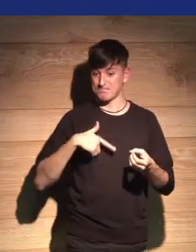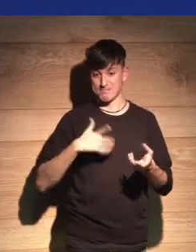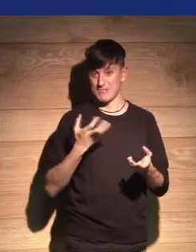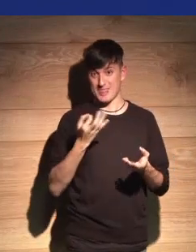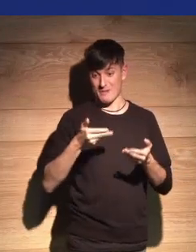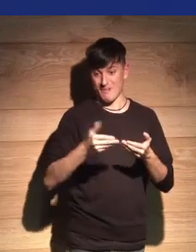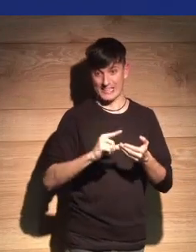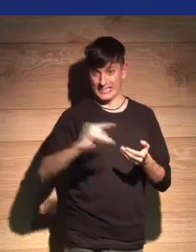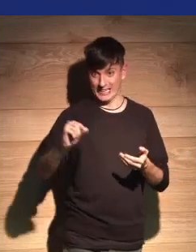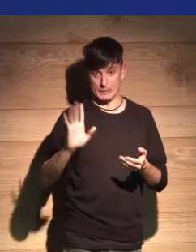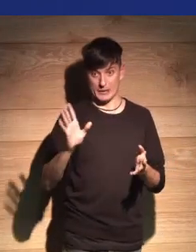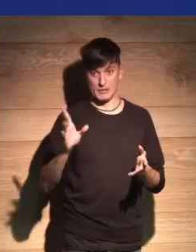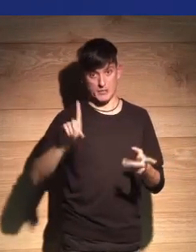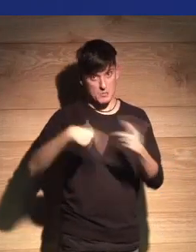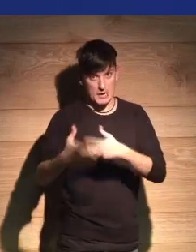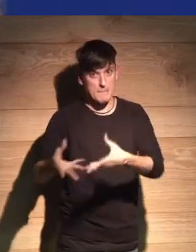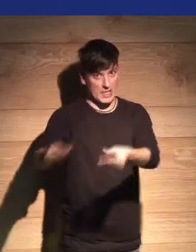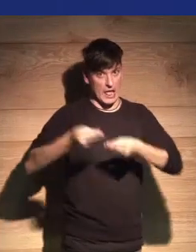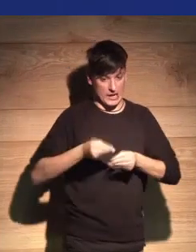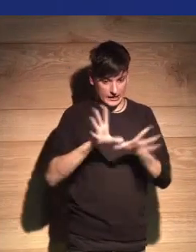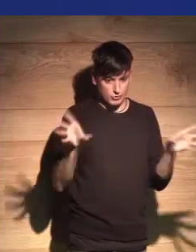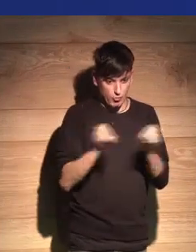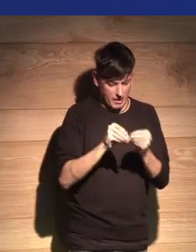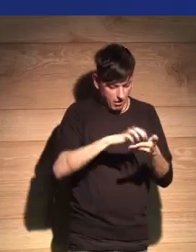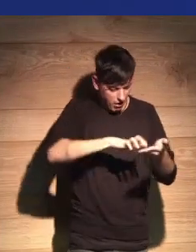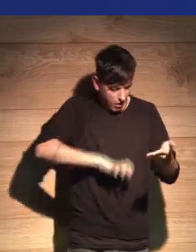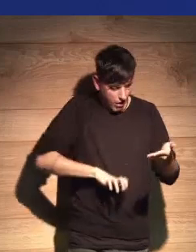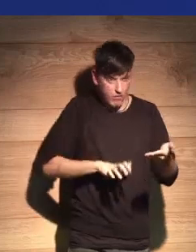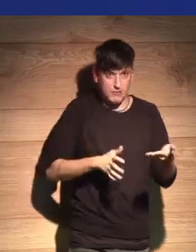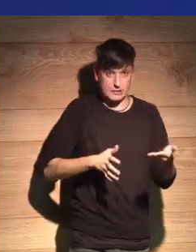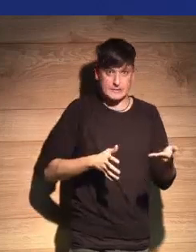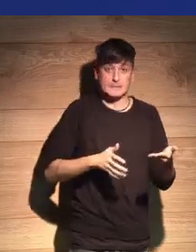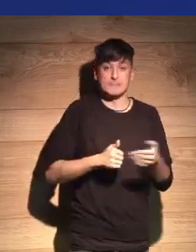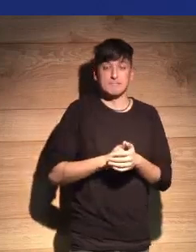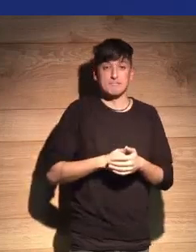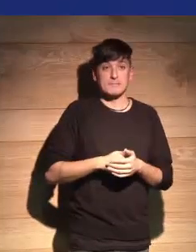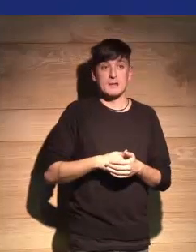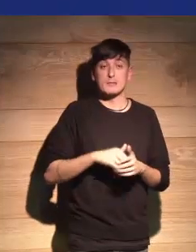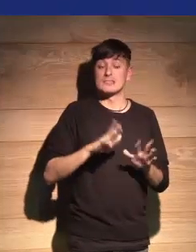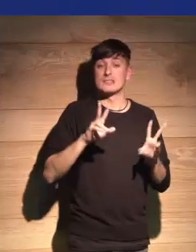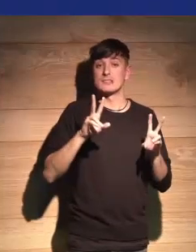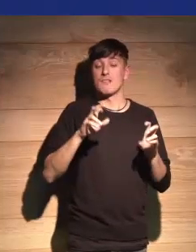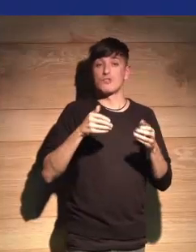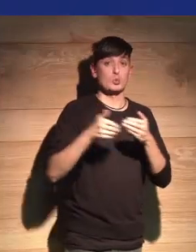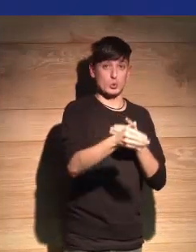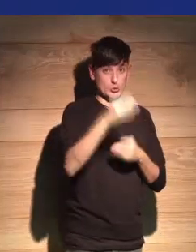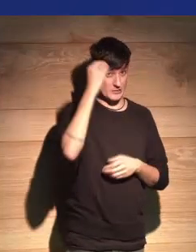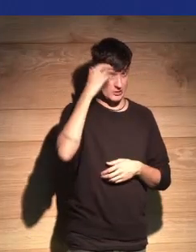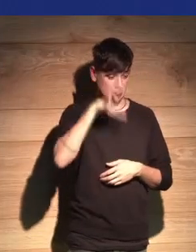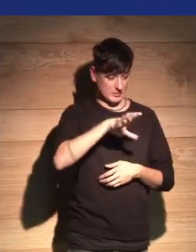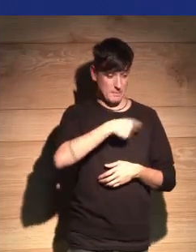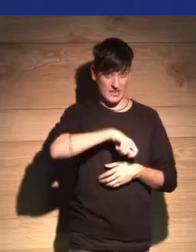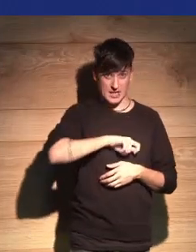to stay, but I will get a summary. And as for the future, I believe that our country